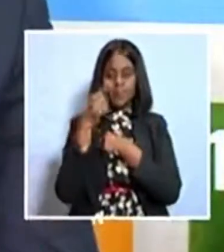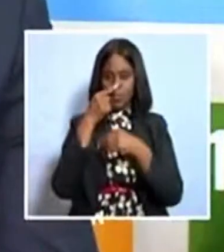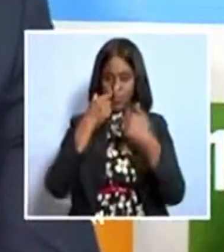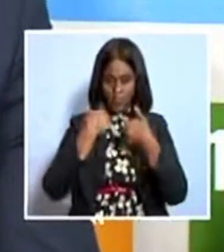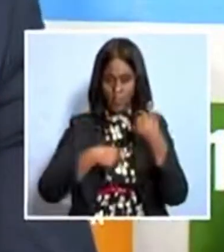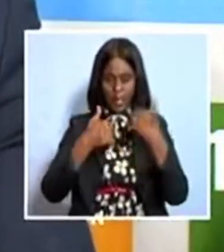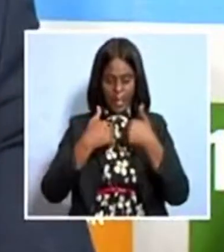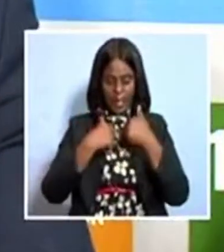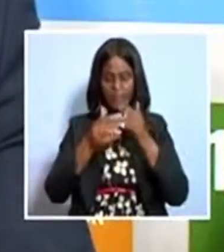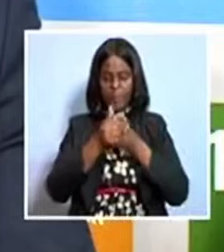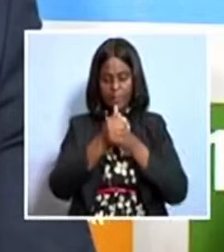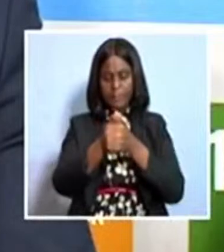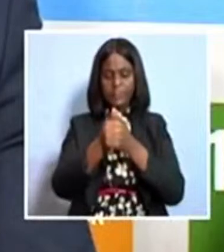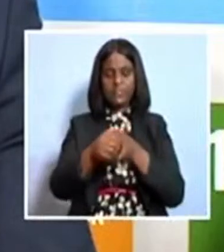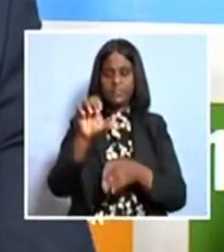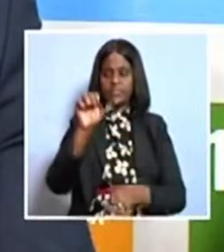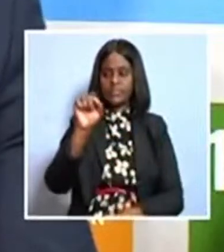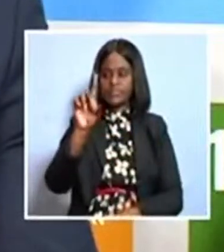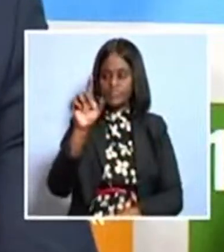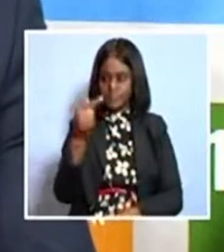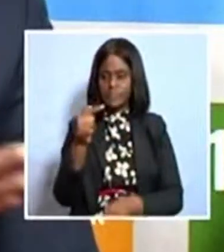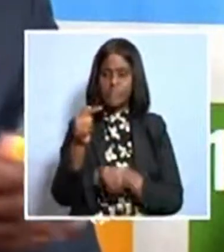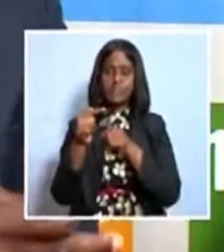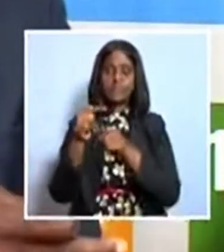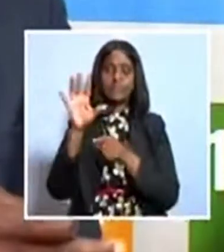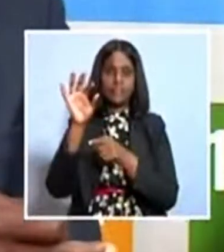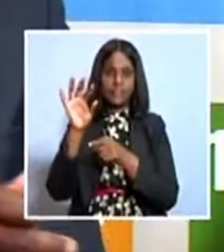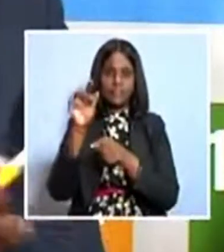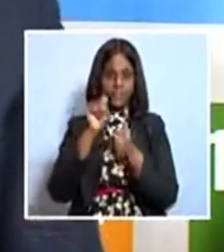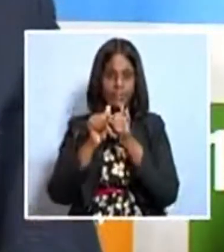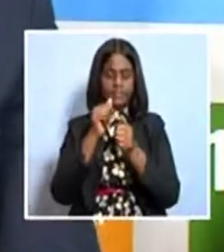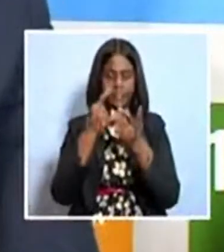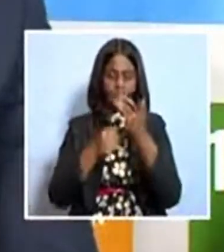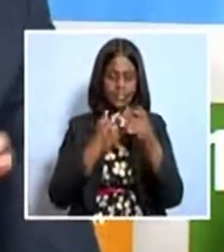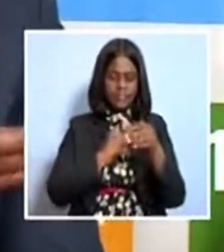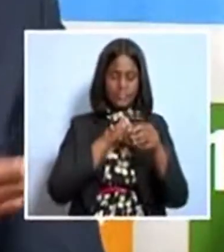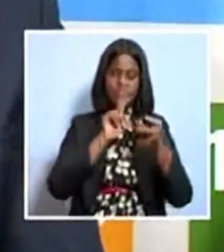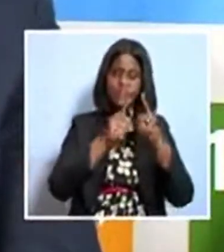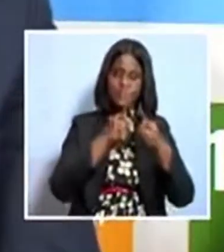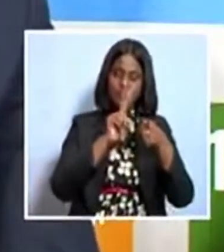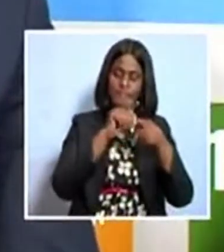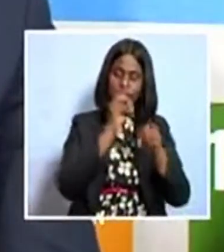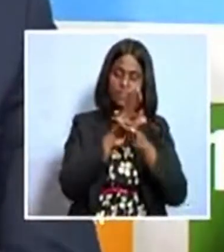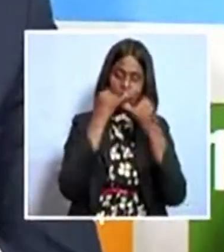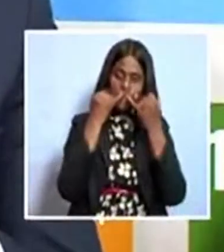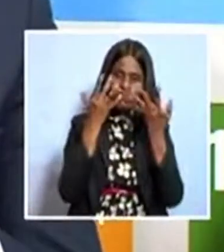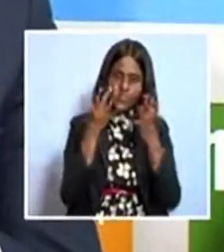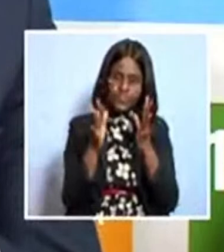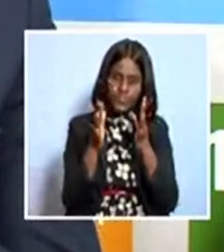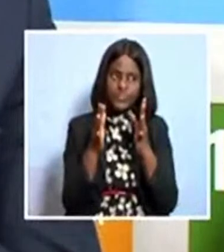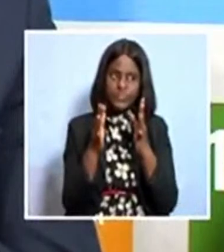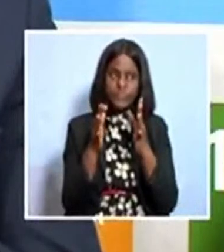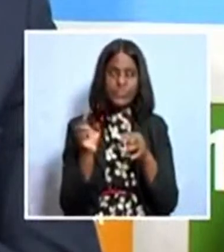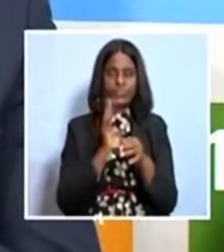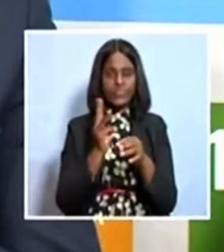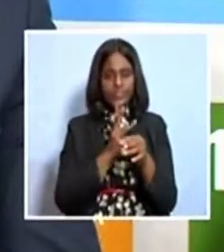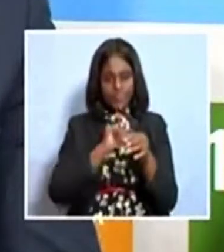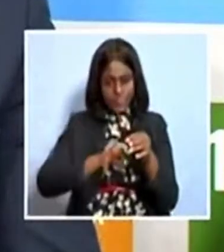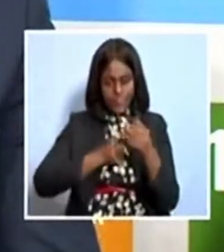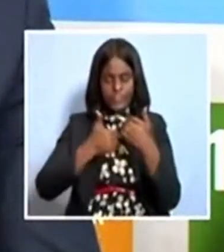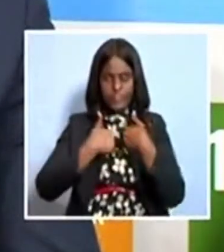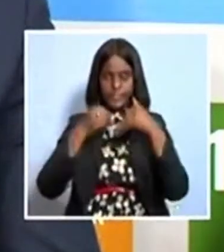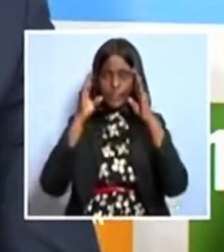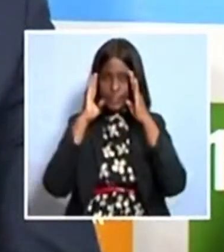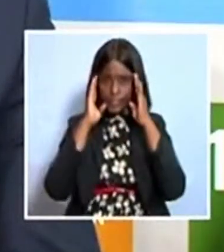drive SDG 9, which is, as Mr. Mansa mentioned, and also MP. We have to